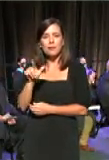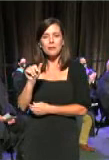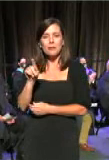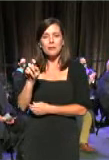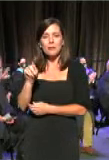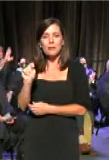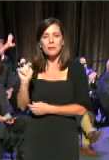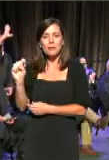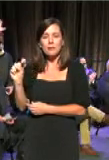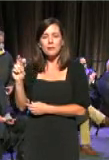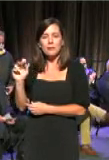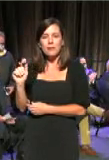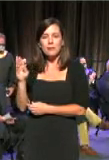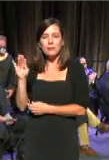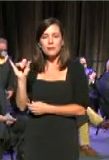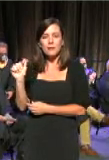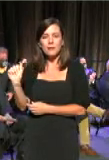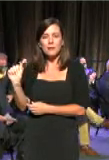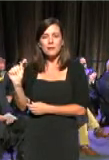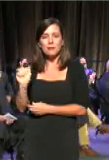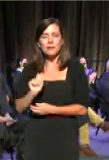Sarabia.